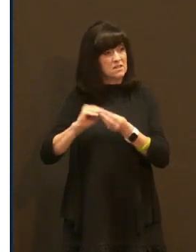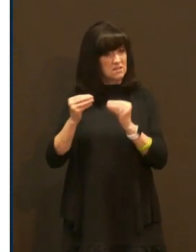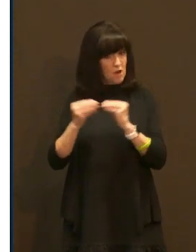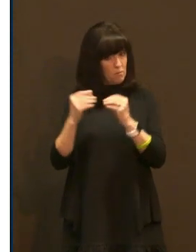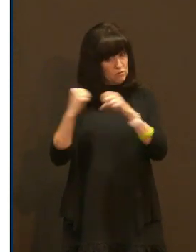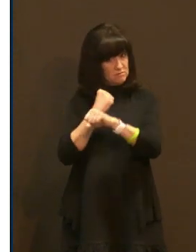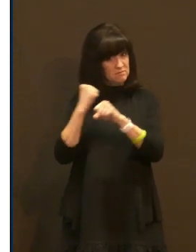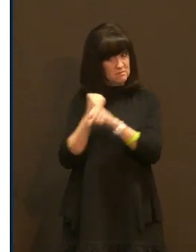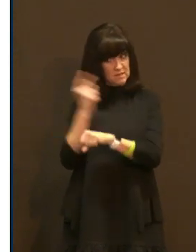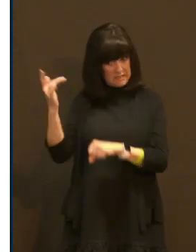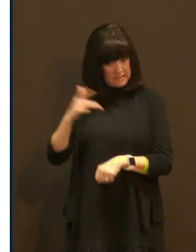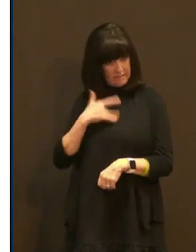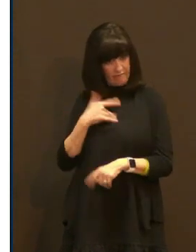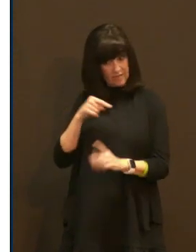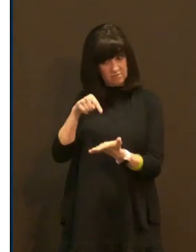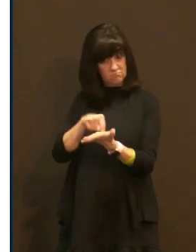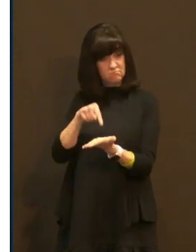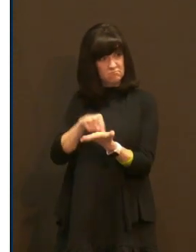Media.